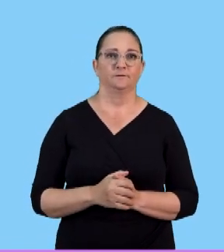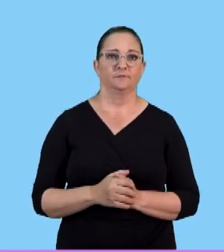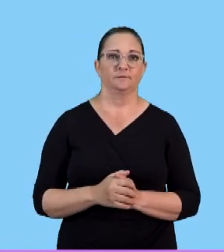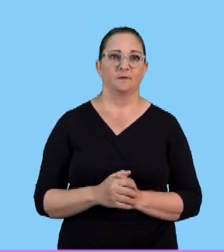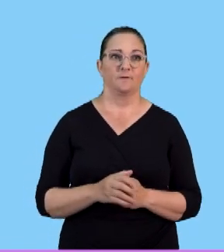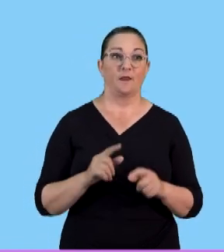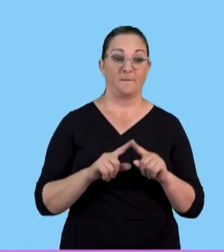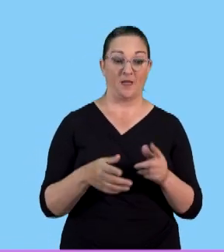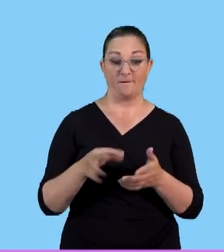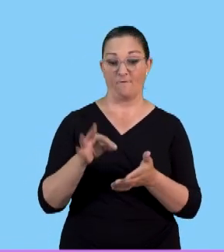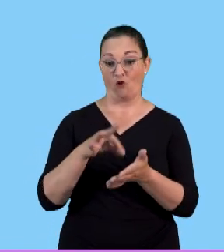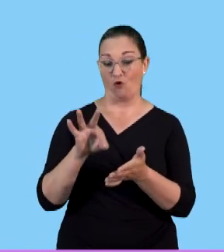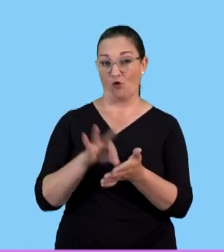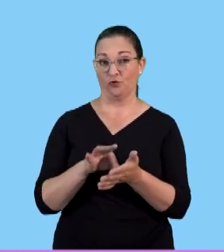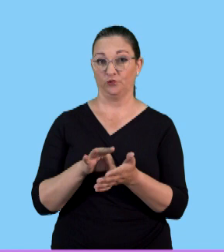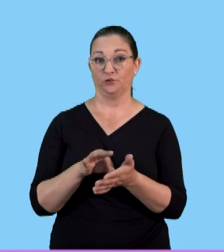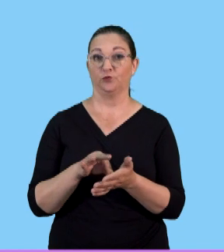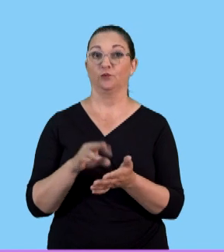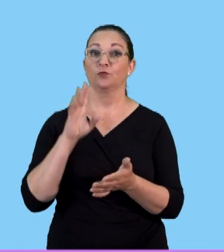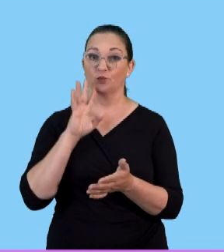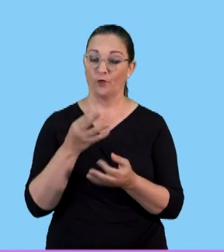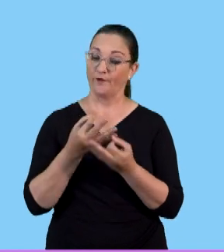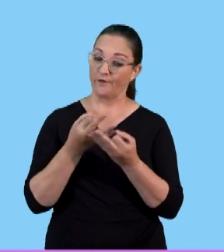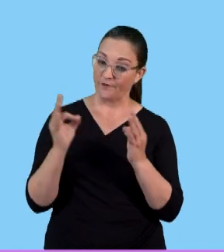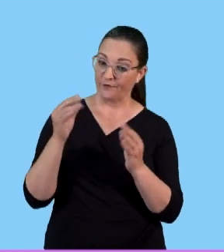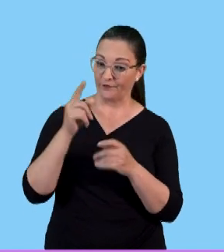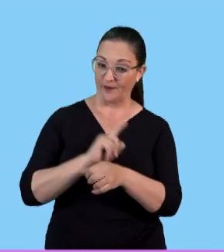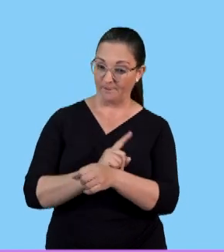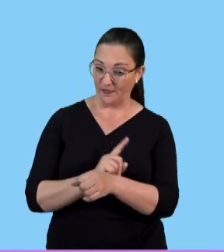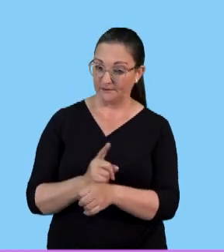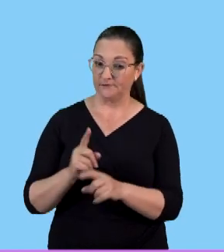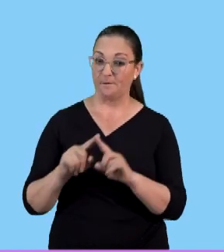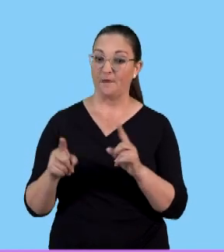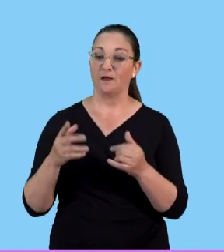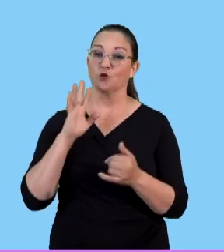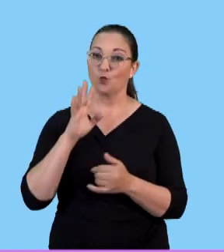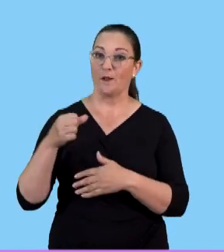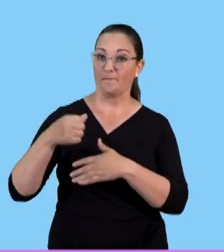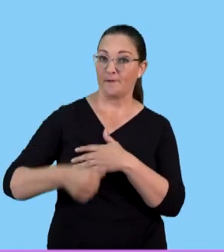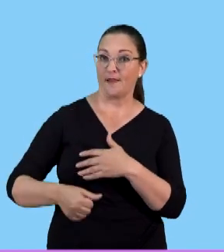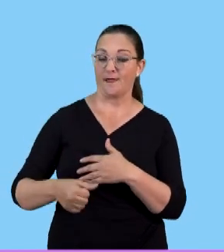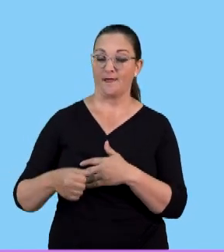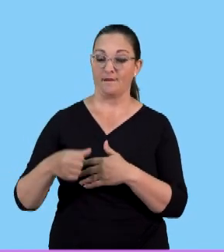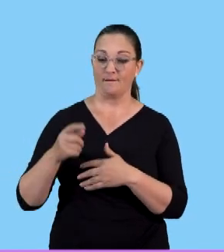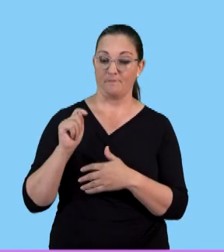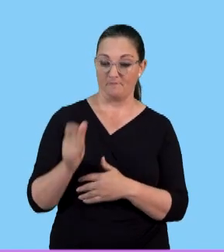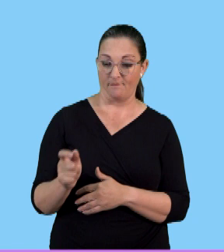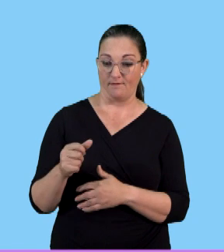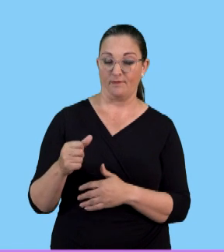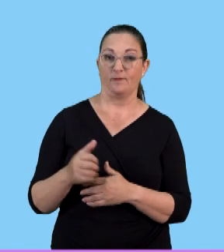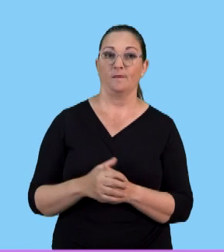buy airtime. Then for the contract option, she receives free minutes and pays on monthly basis a monthly